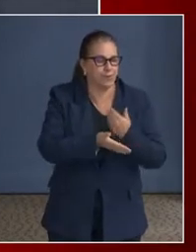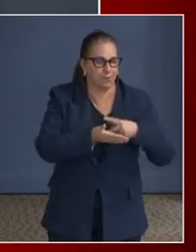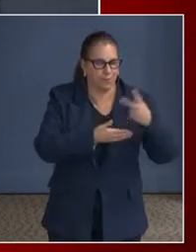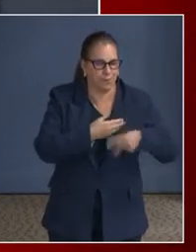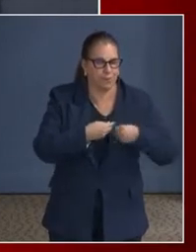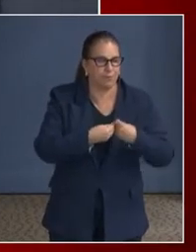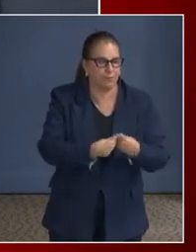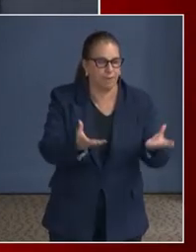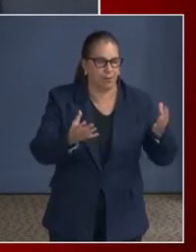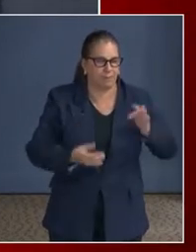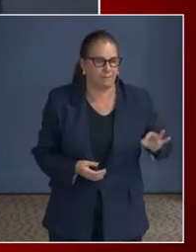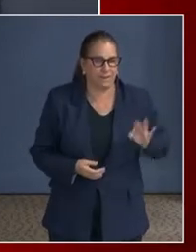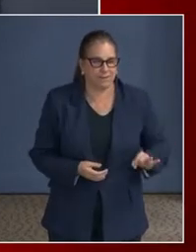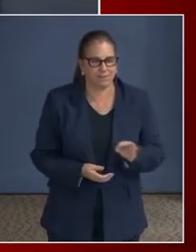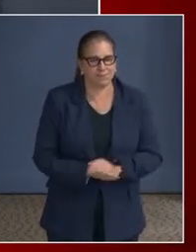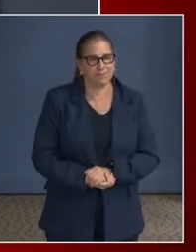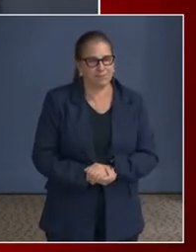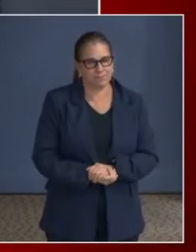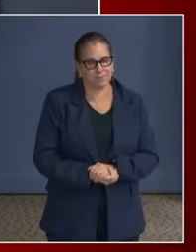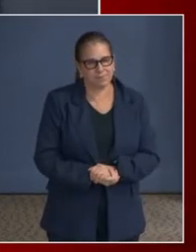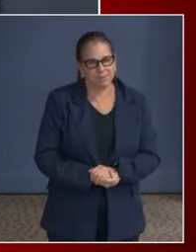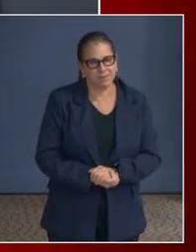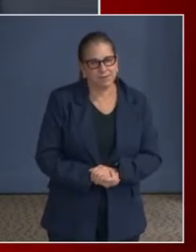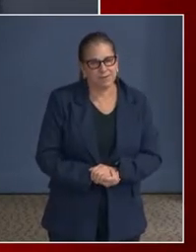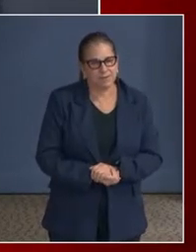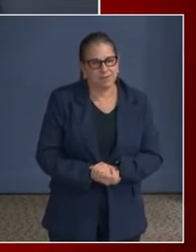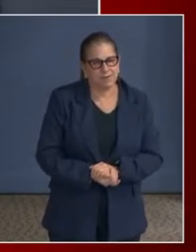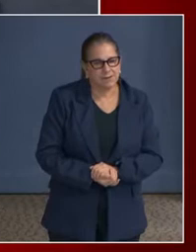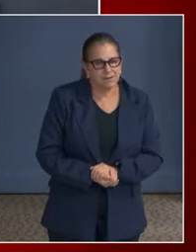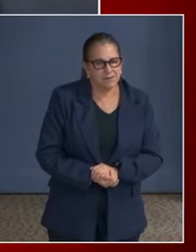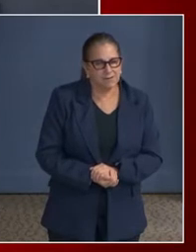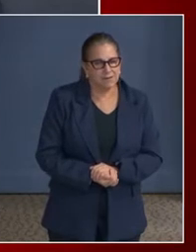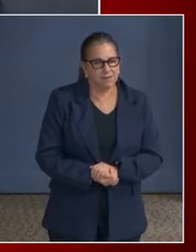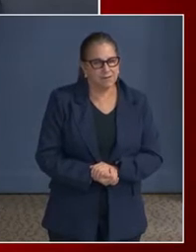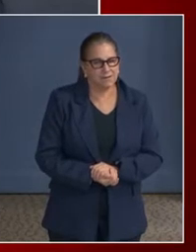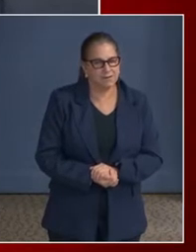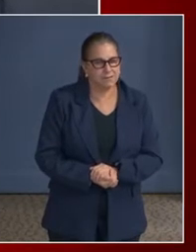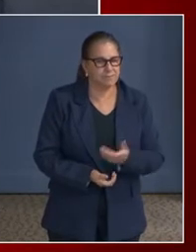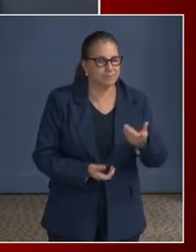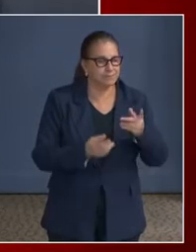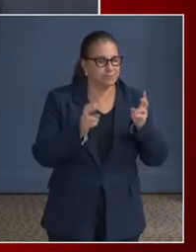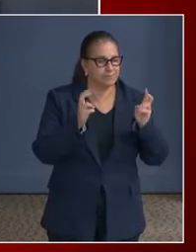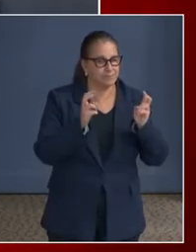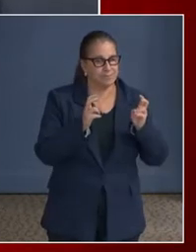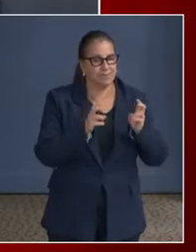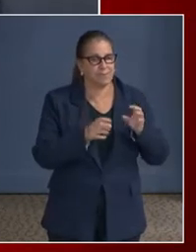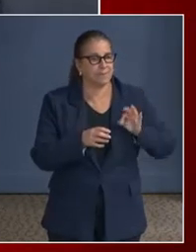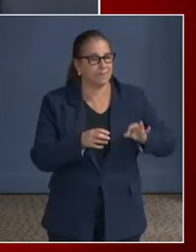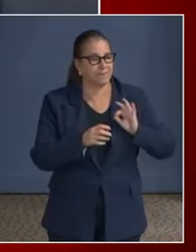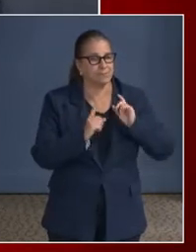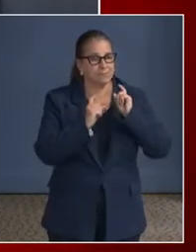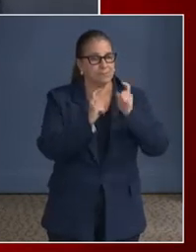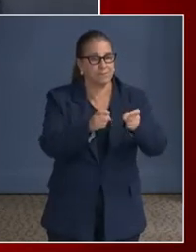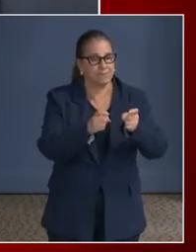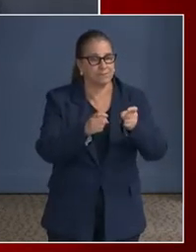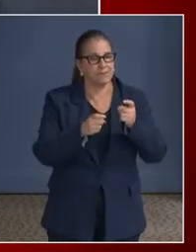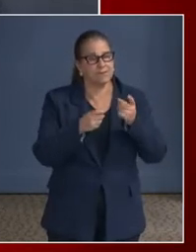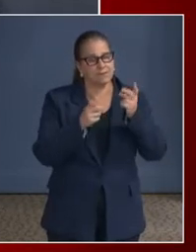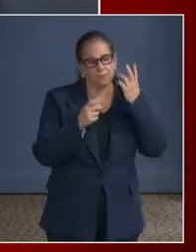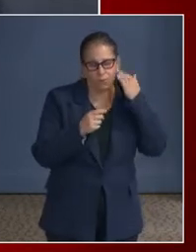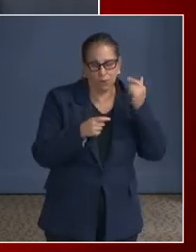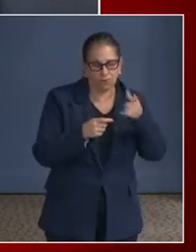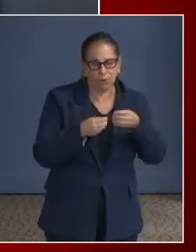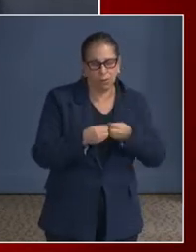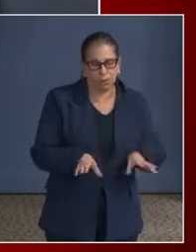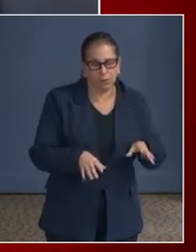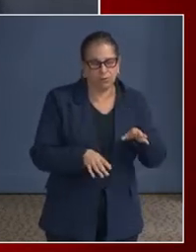$300 if the state can show that it has already paid $100 or a $100